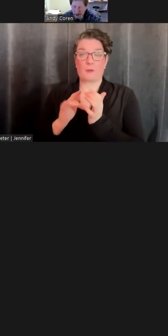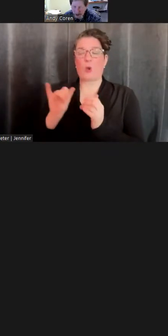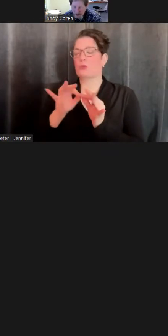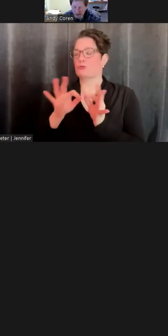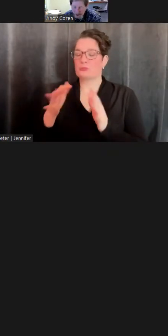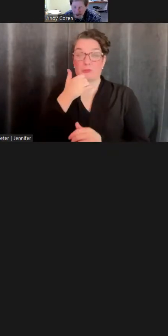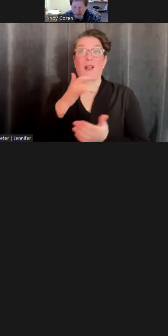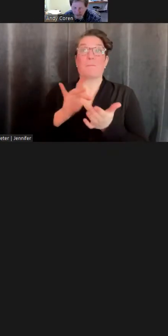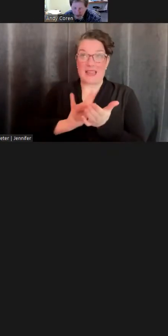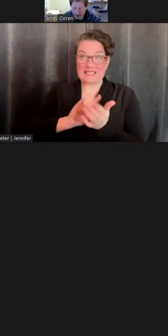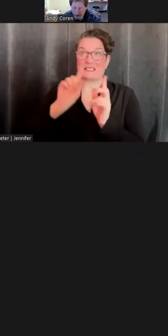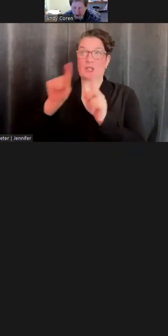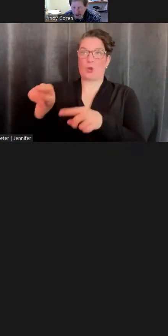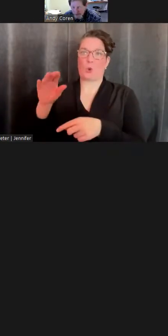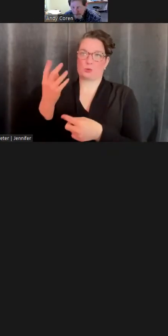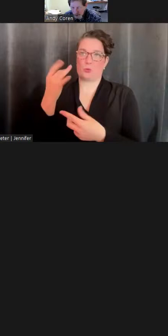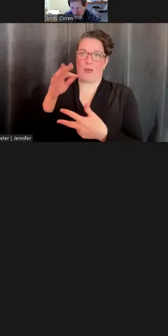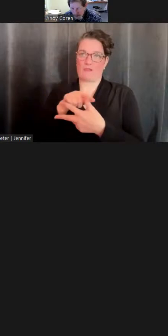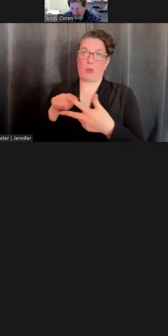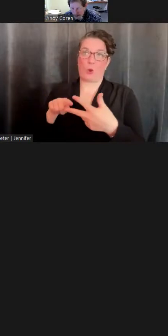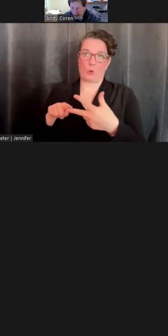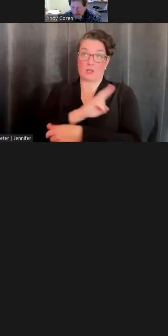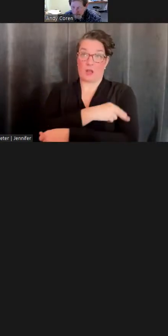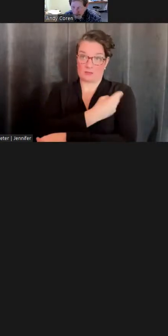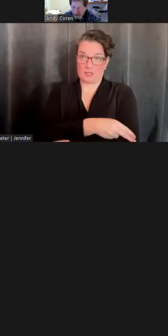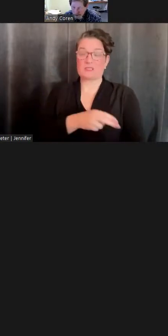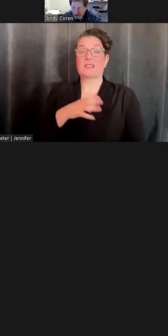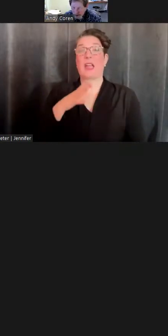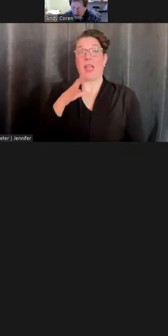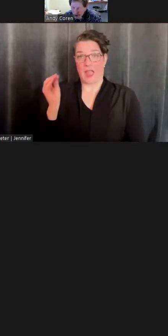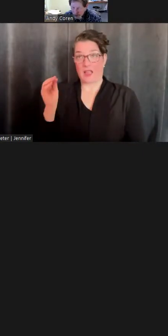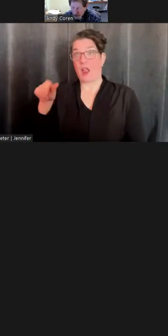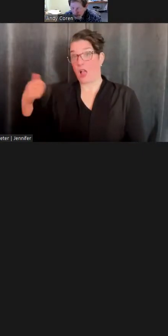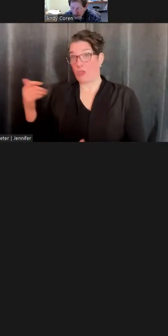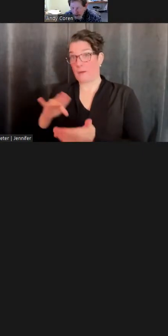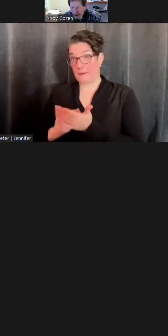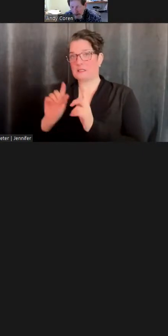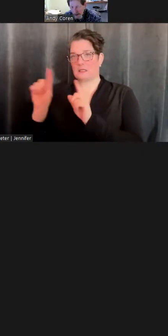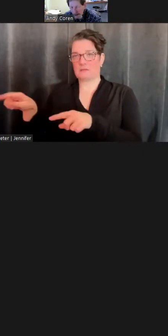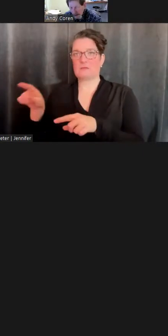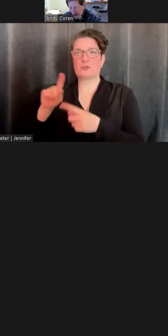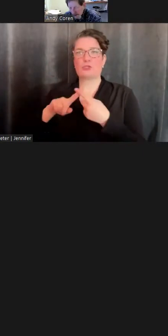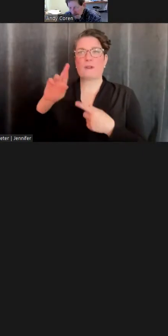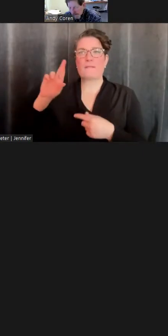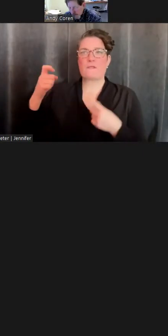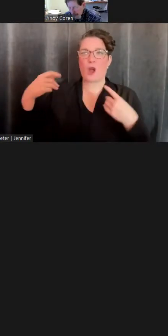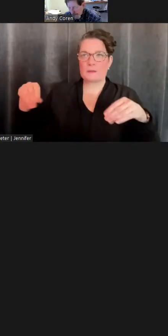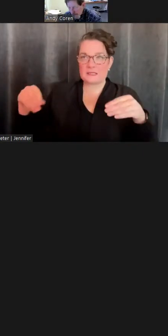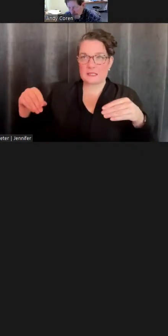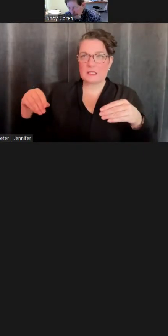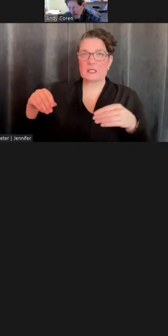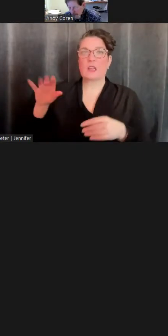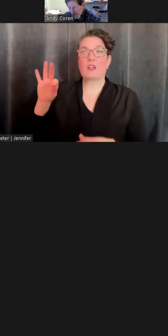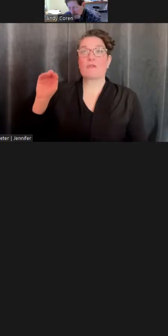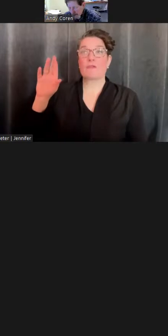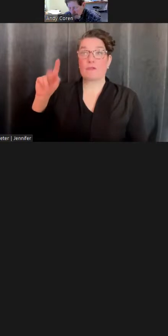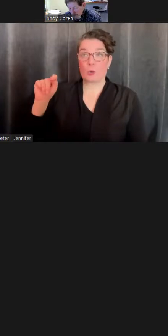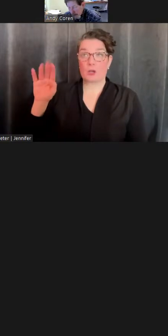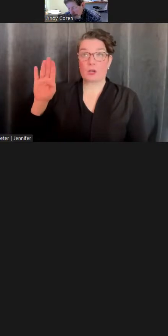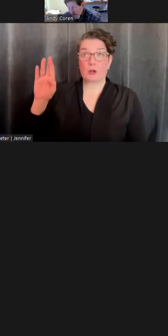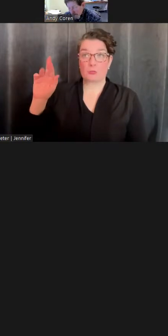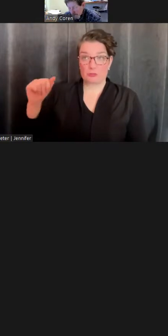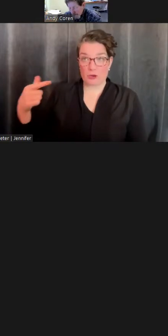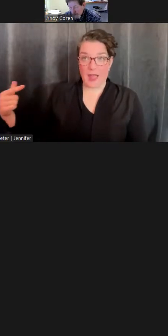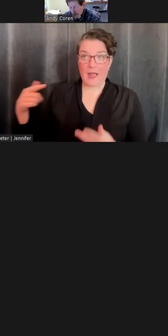pharmacies. And there's a pharmacy in Fort Bragg and a pharmacy in Ukiah. And we haven't been able to find,